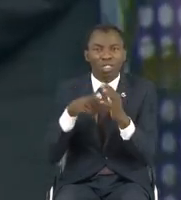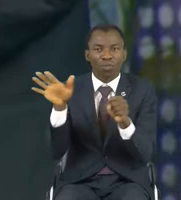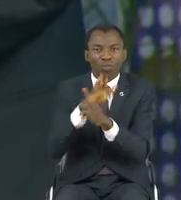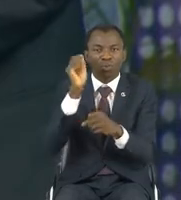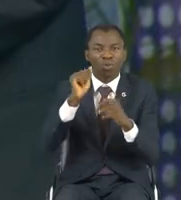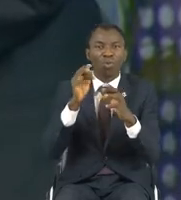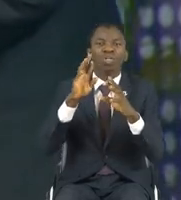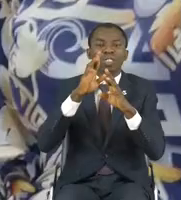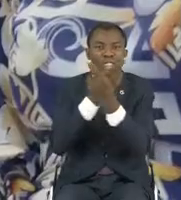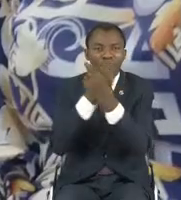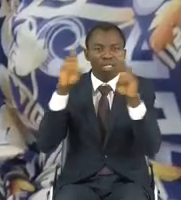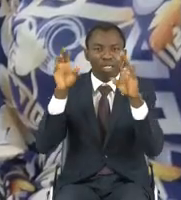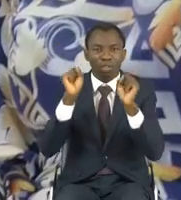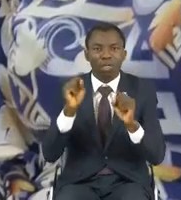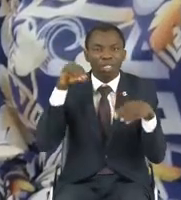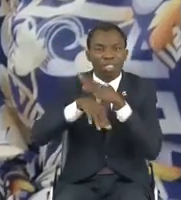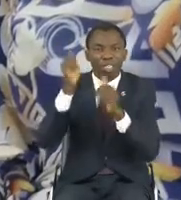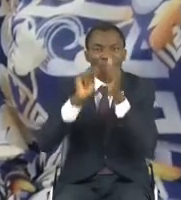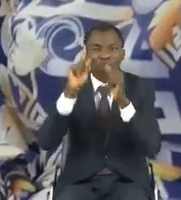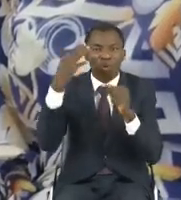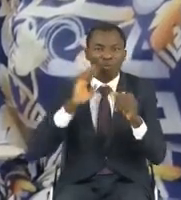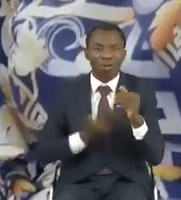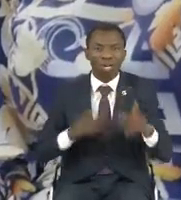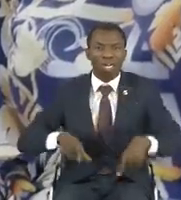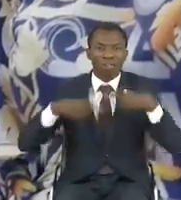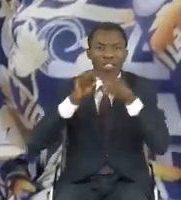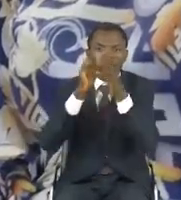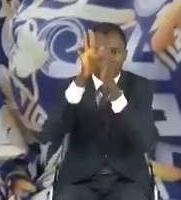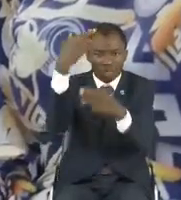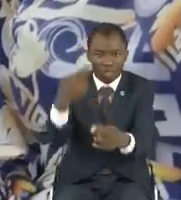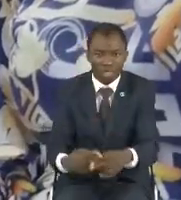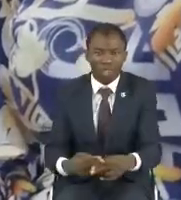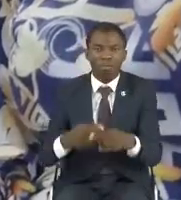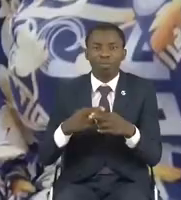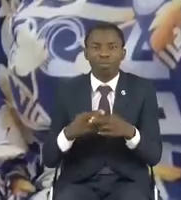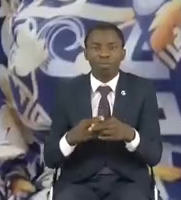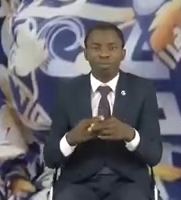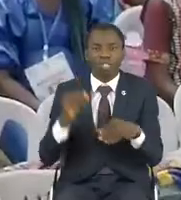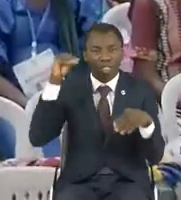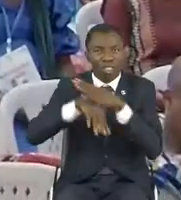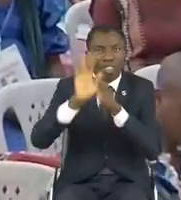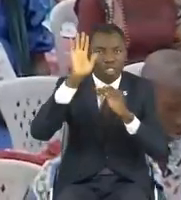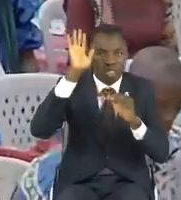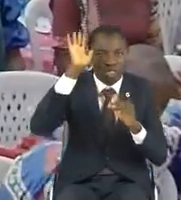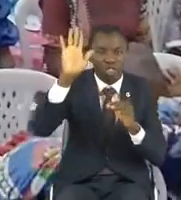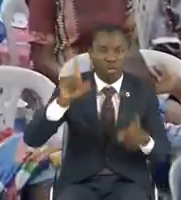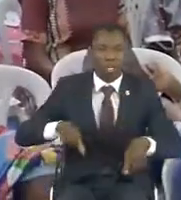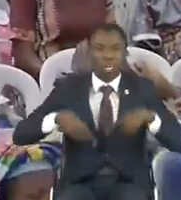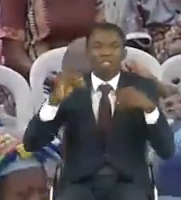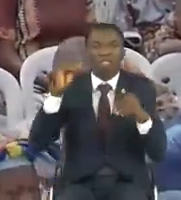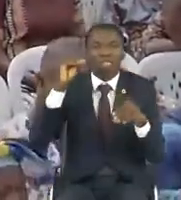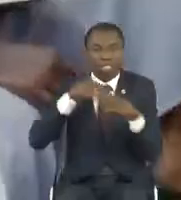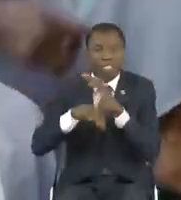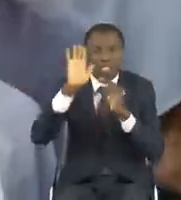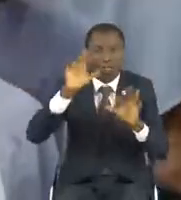our lives in Jesus' name. Okay, now in your life, in your